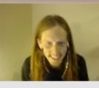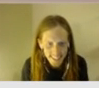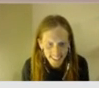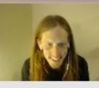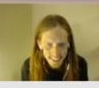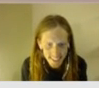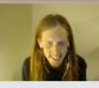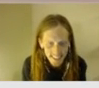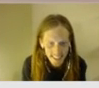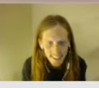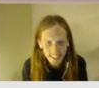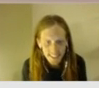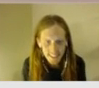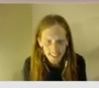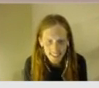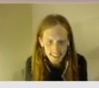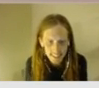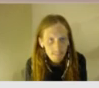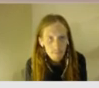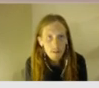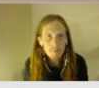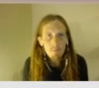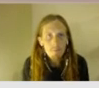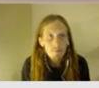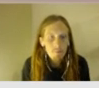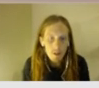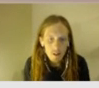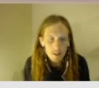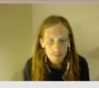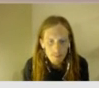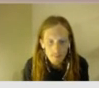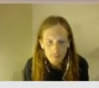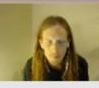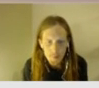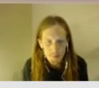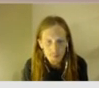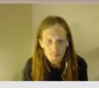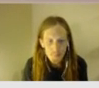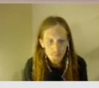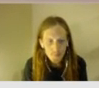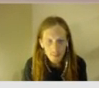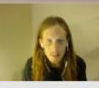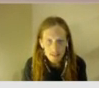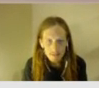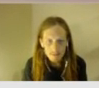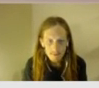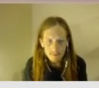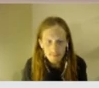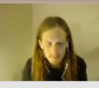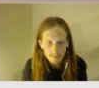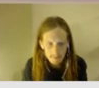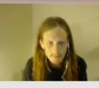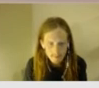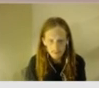necessarily. But, you know, I was just in Mexico. I had to go shoot my wife's cousin's wedding. I'd never shot a wedding before.